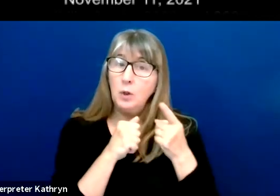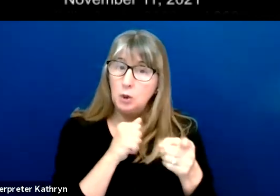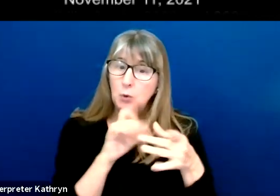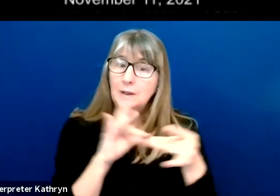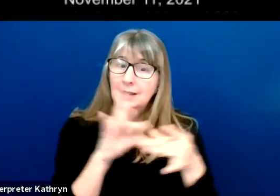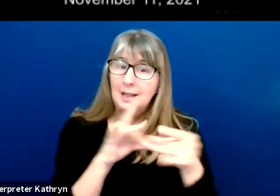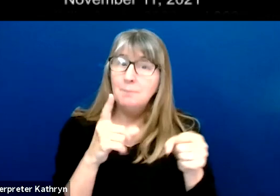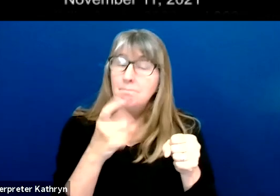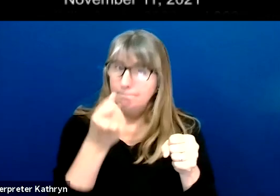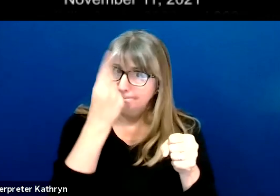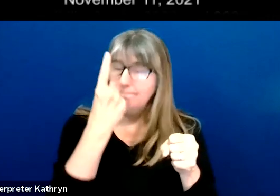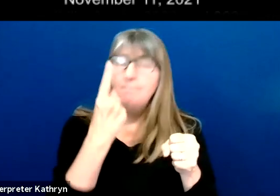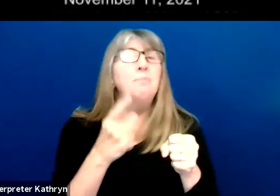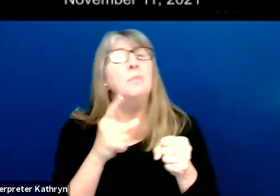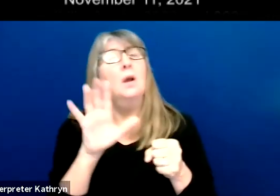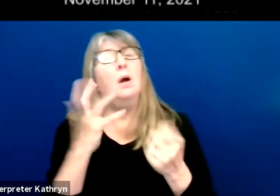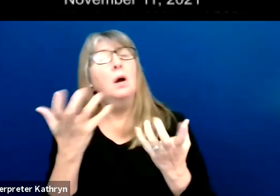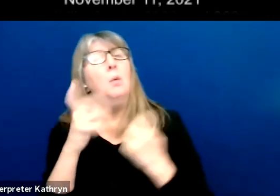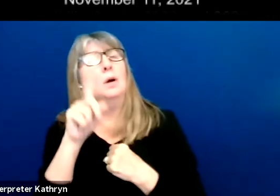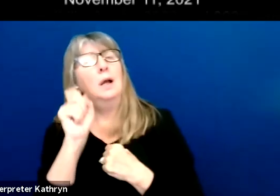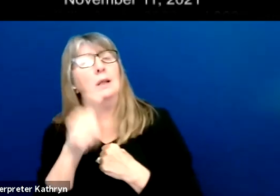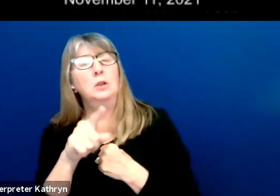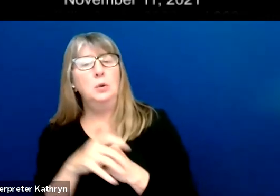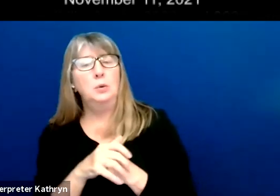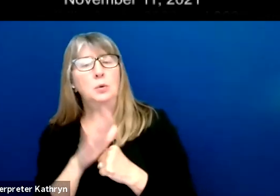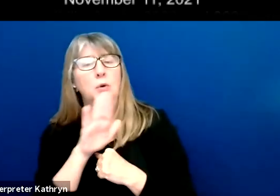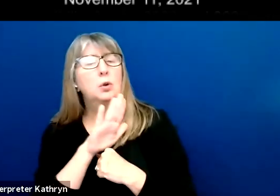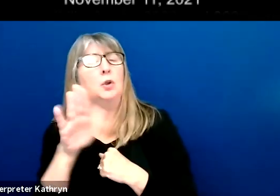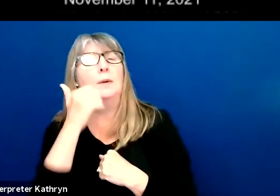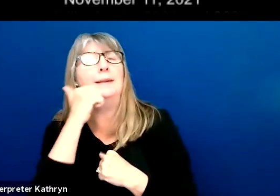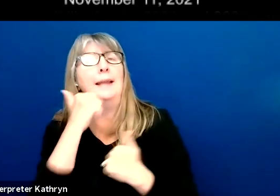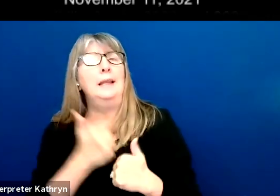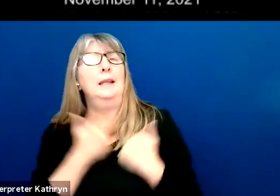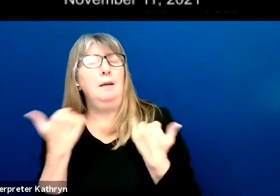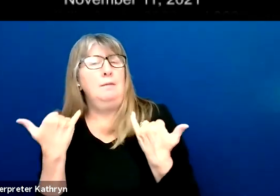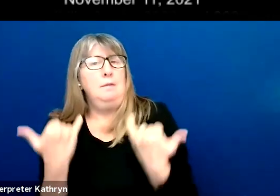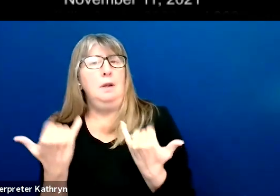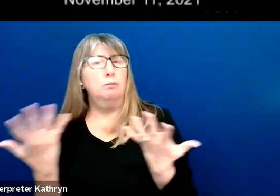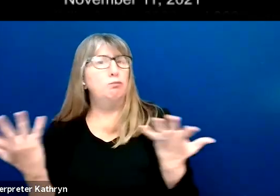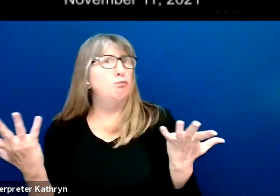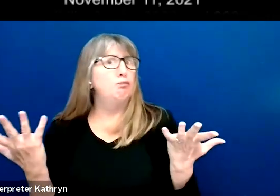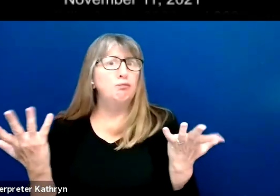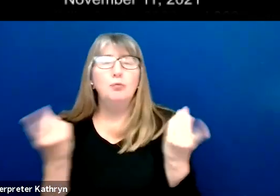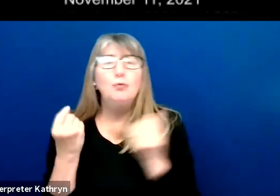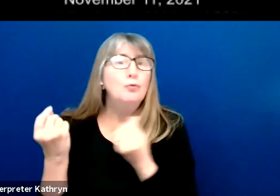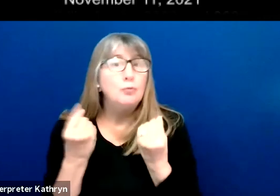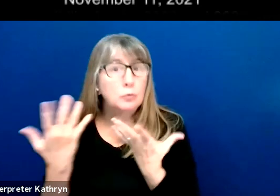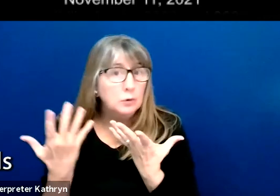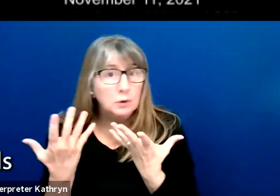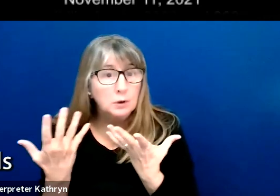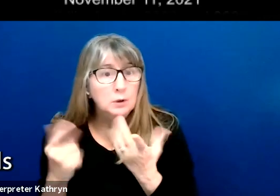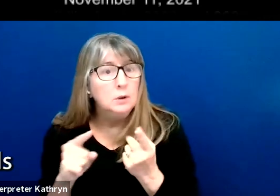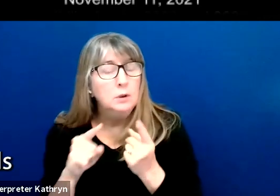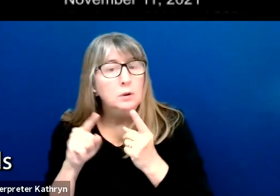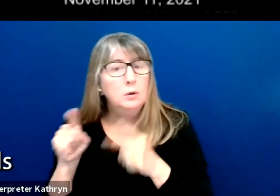I'd like to ask you, so what is your daily life now? What do you do? You go to the office?